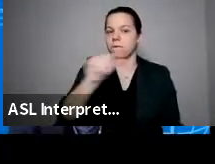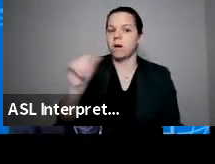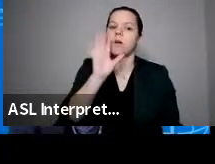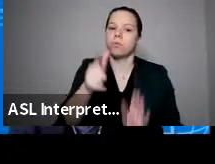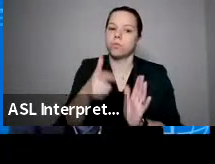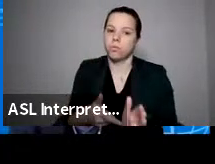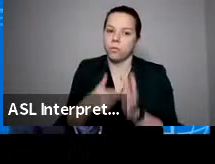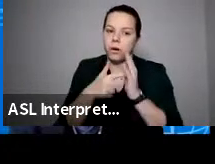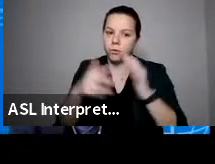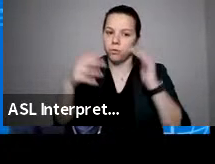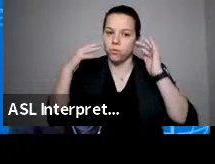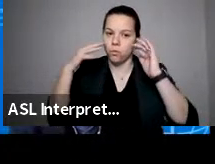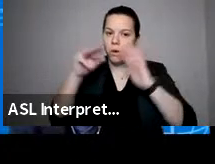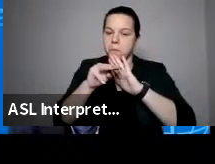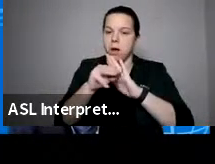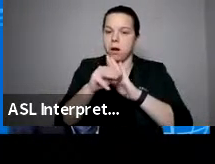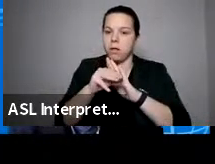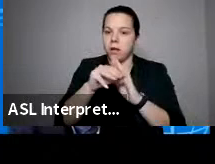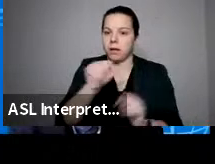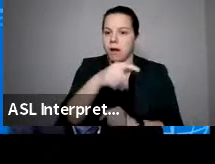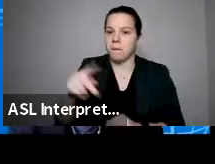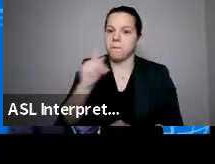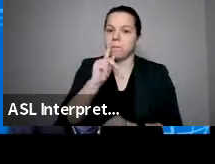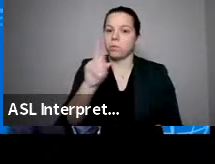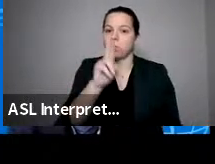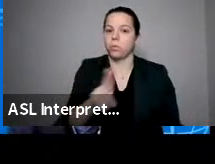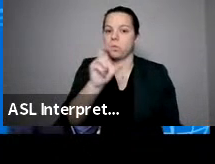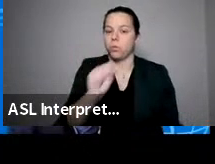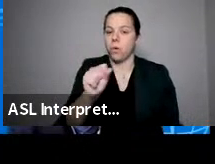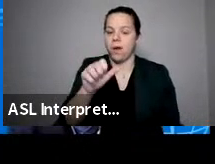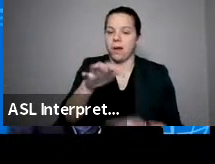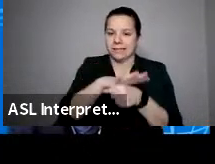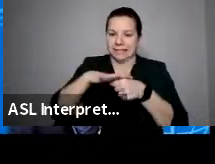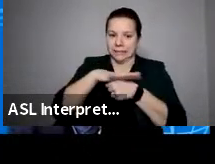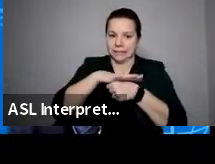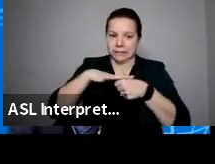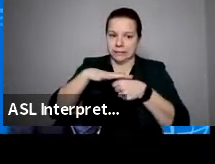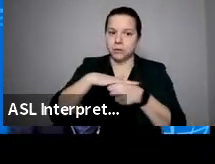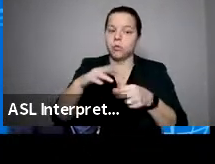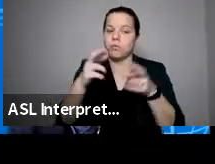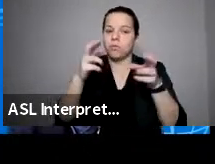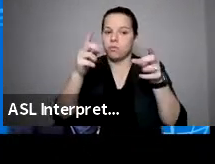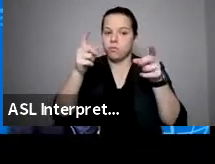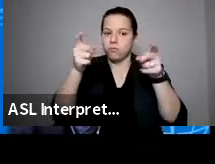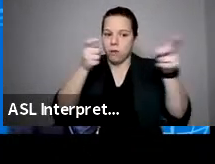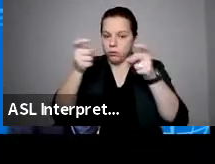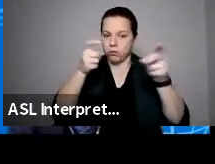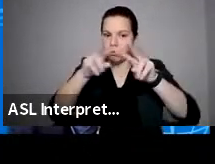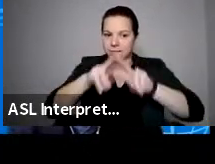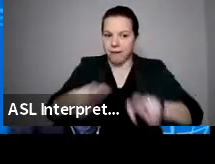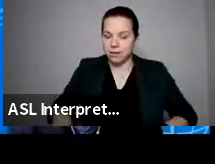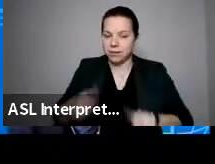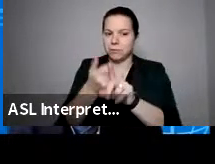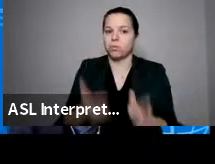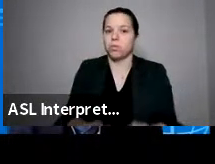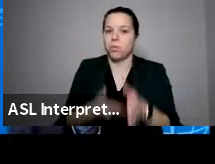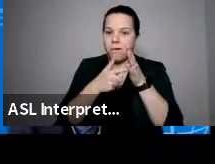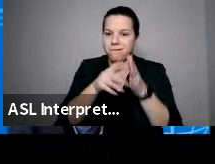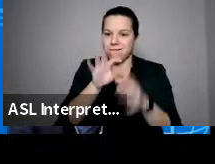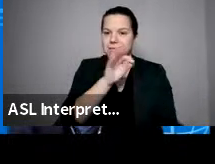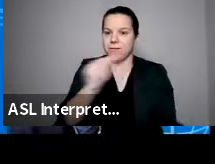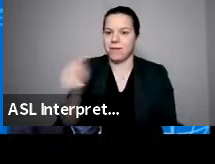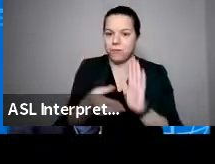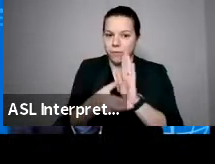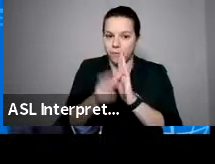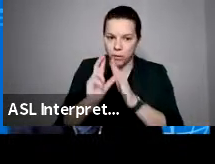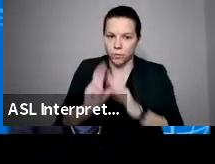environmental modeling application for all U.S. domestic regulatory analyses that require an FAA review.